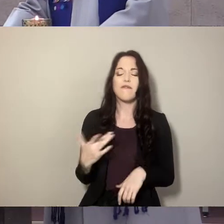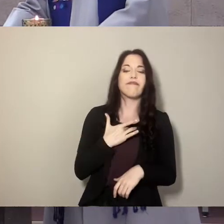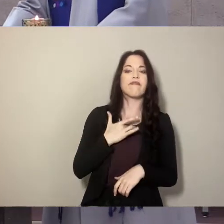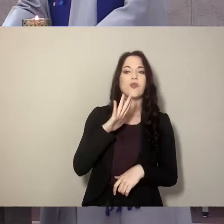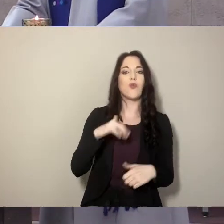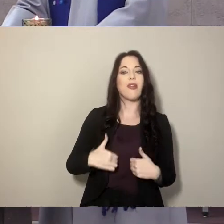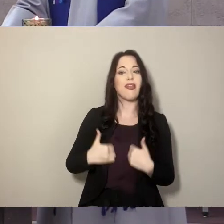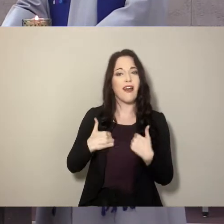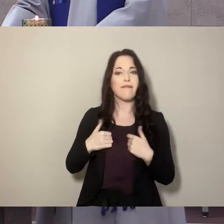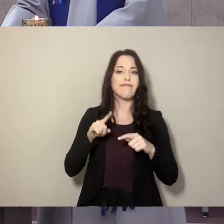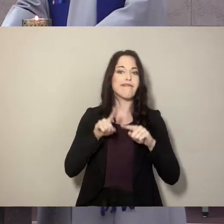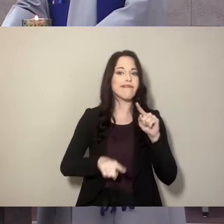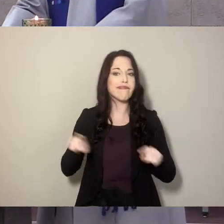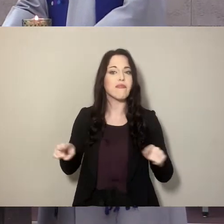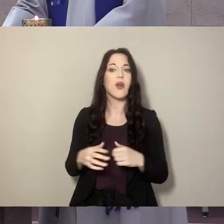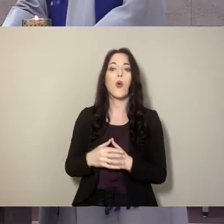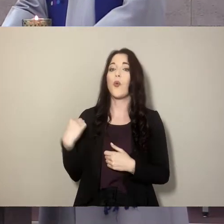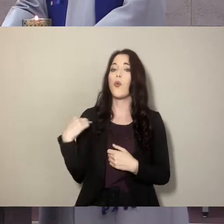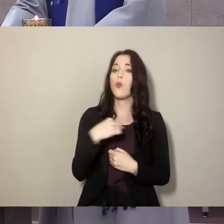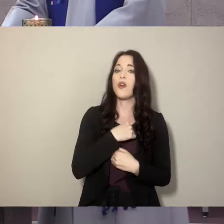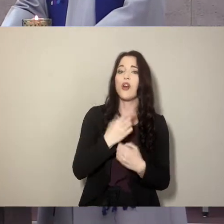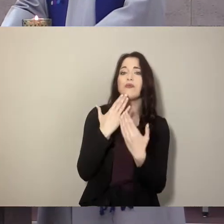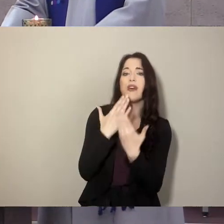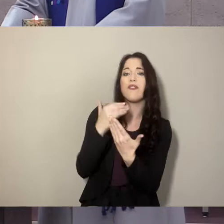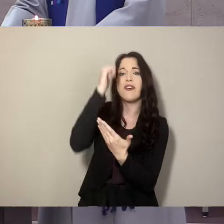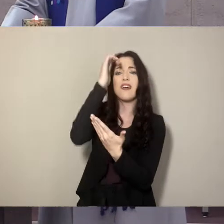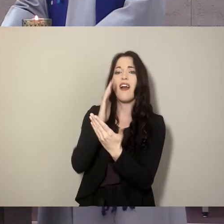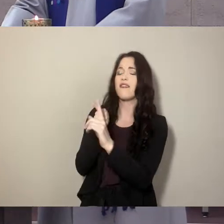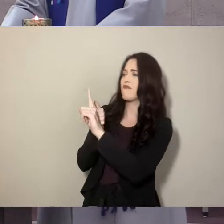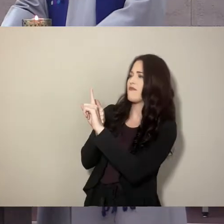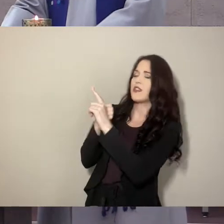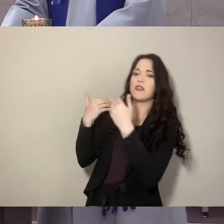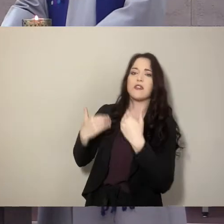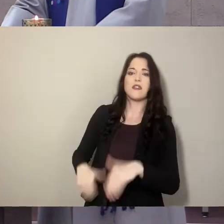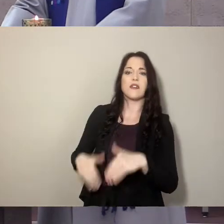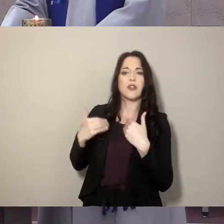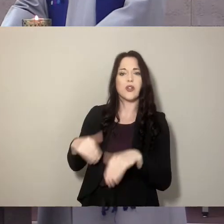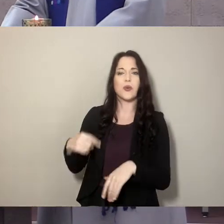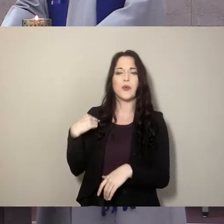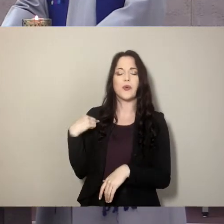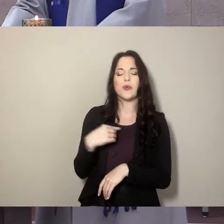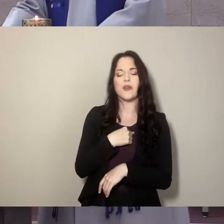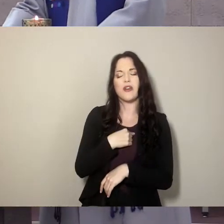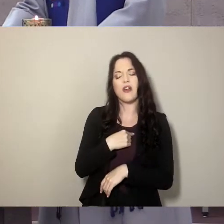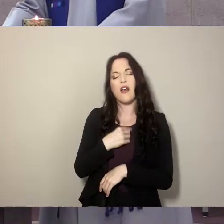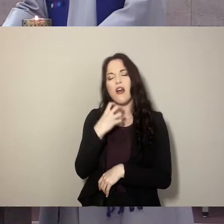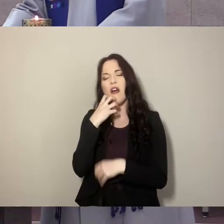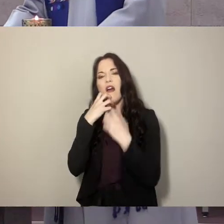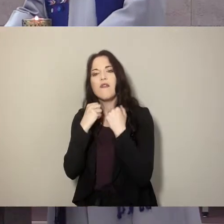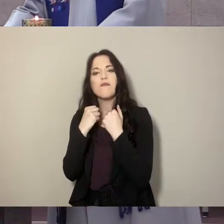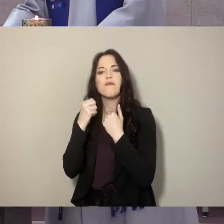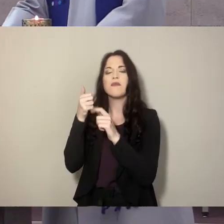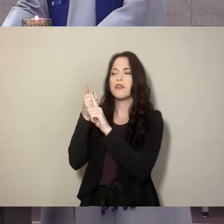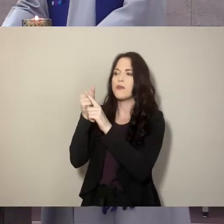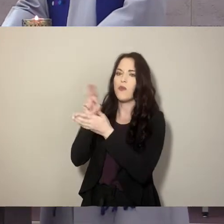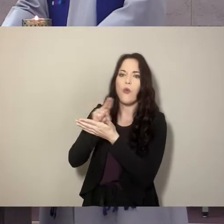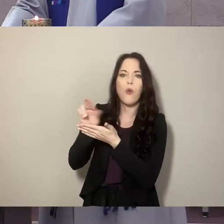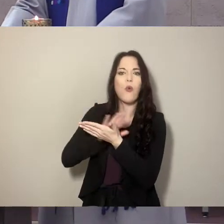various ways. We are so grateful that our God is a God of memory. God of holy